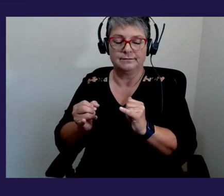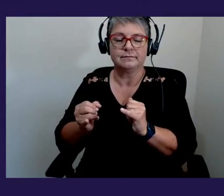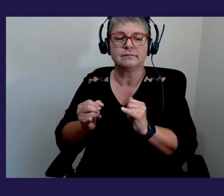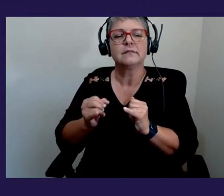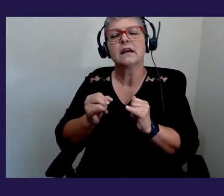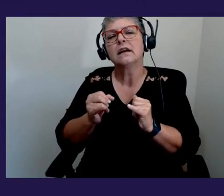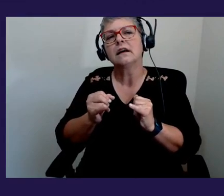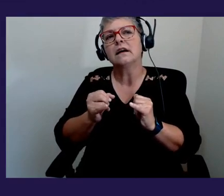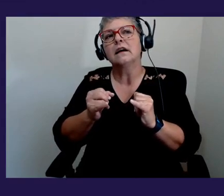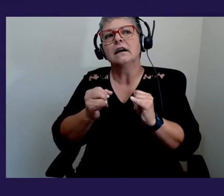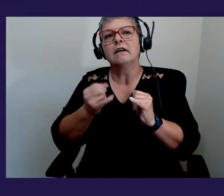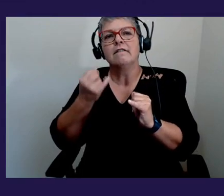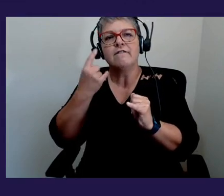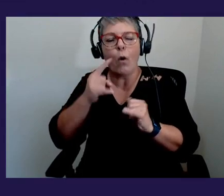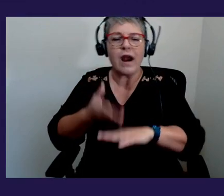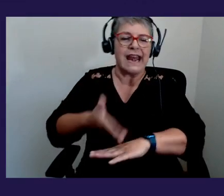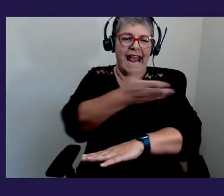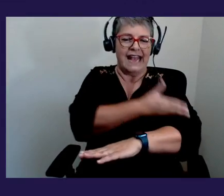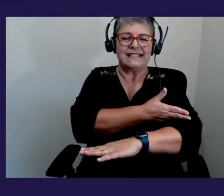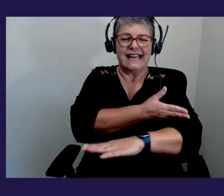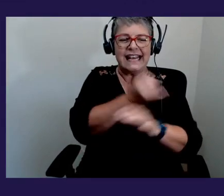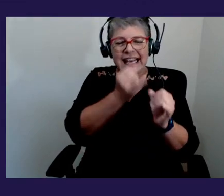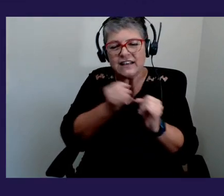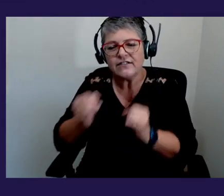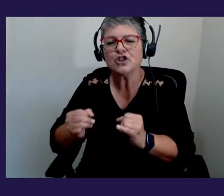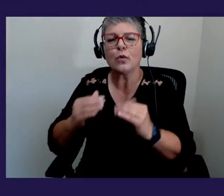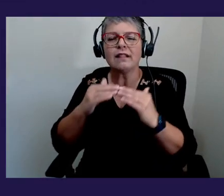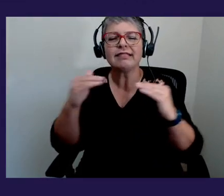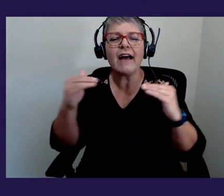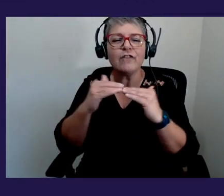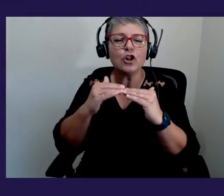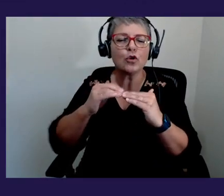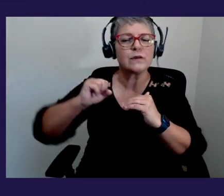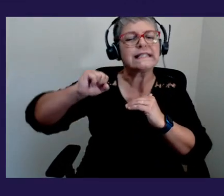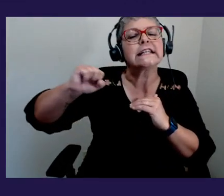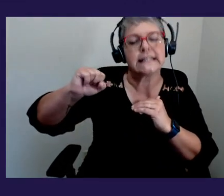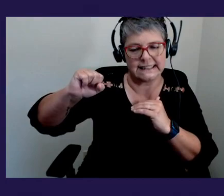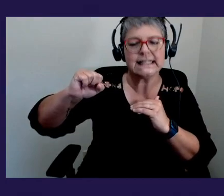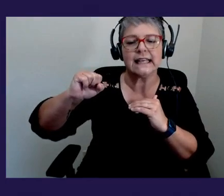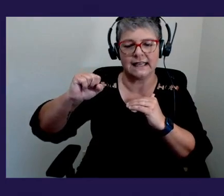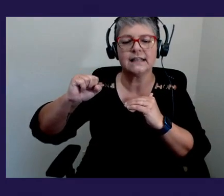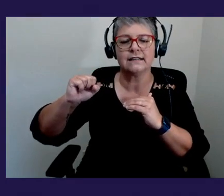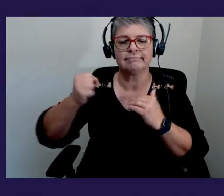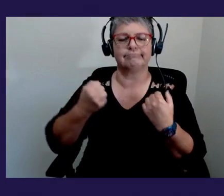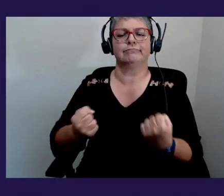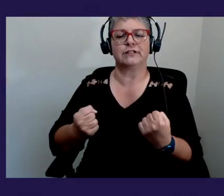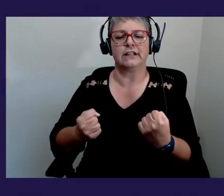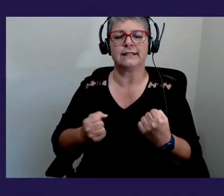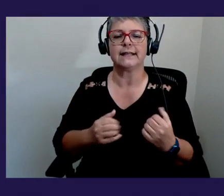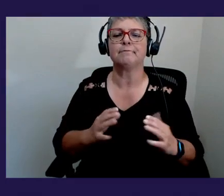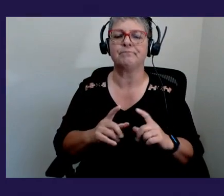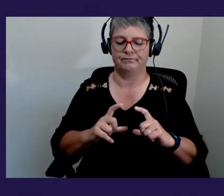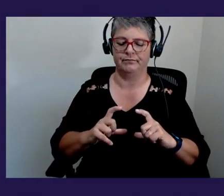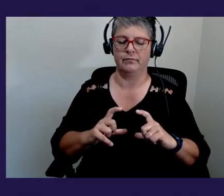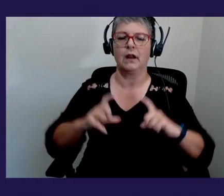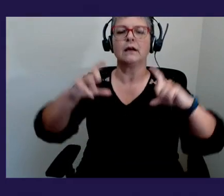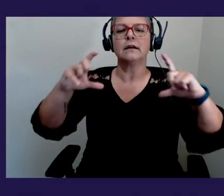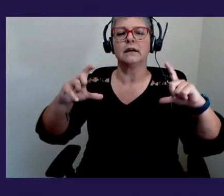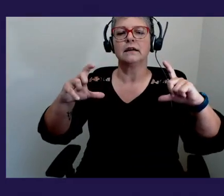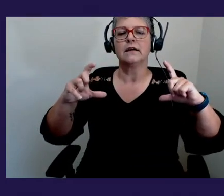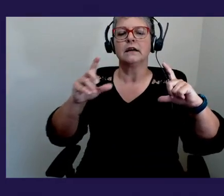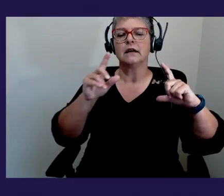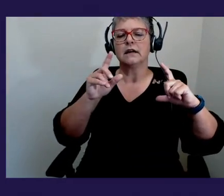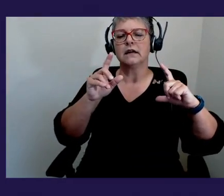designed to enhance individual level resiliency to mis and disinformation. The third level contained tools and approaches